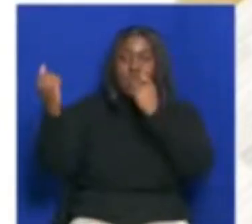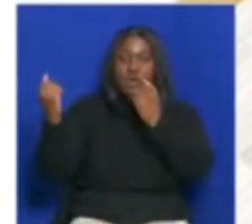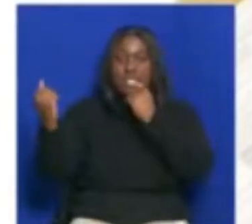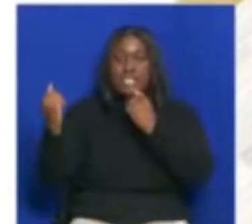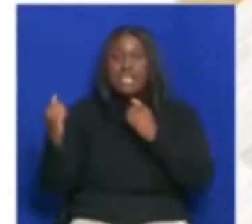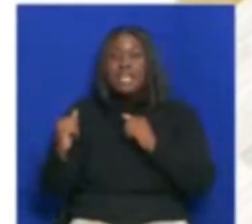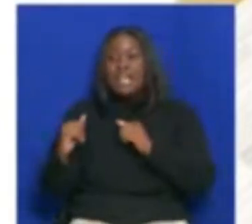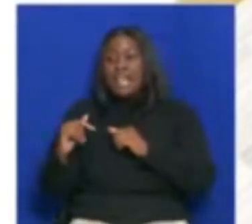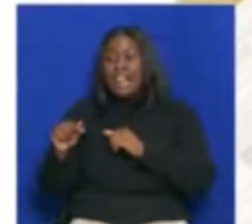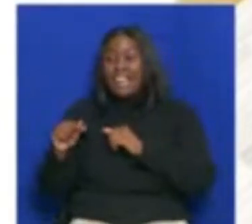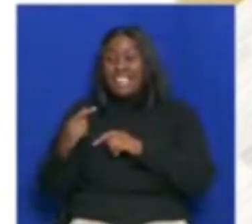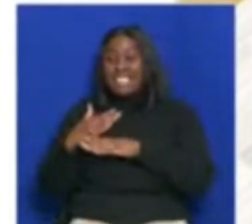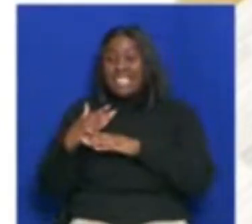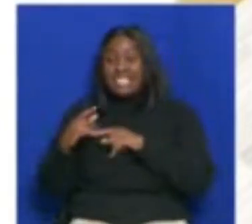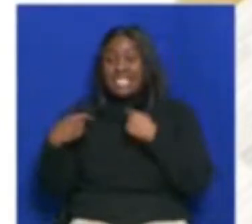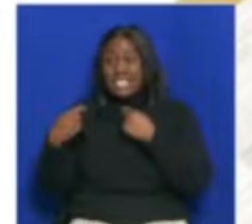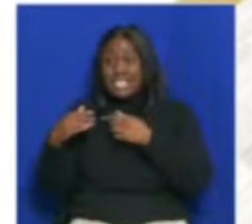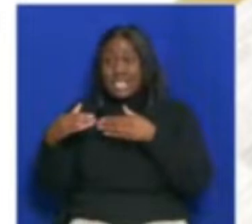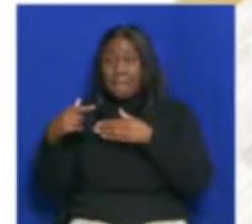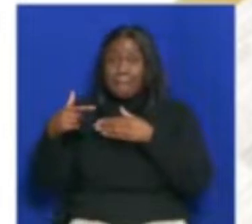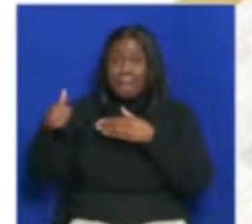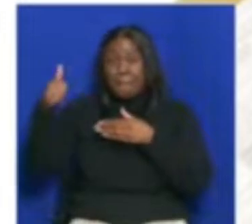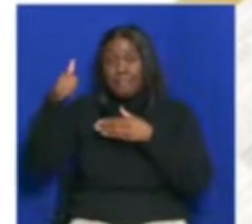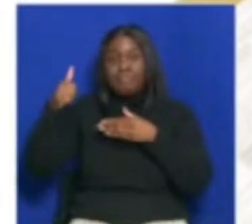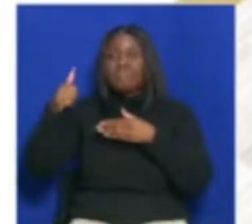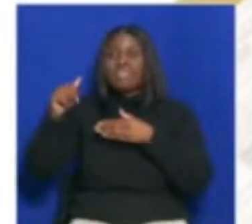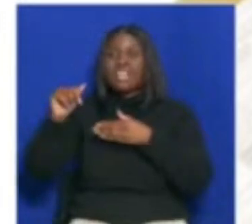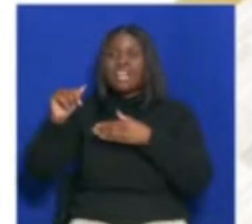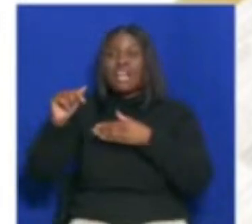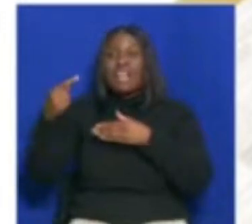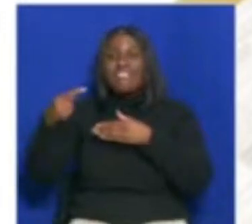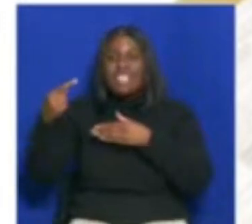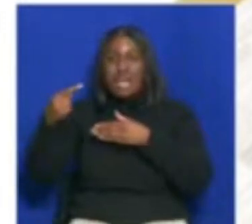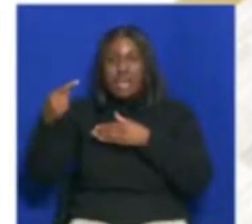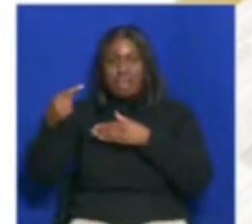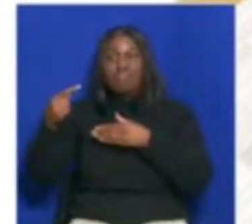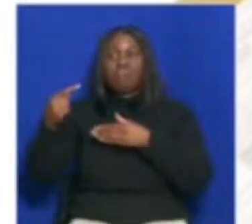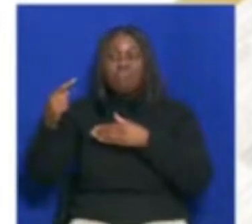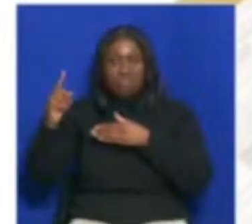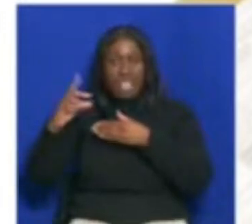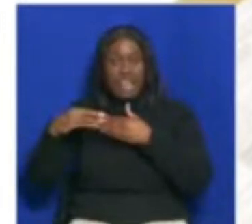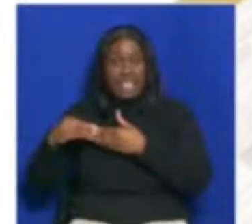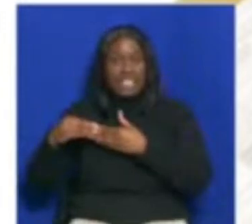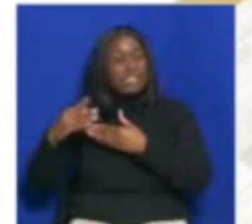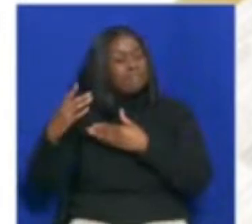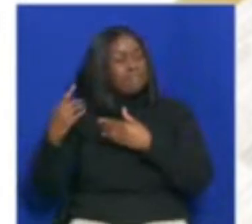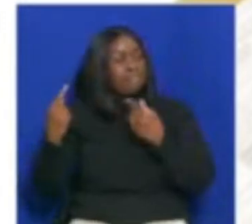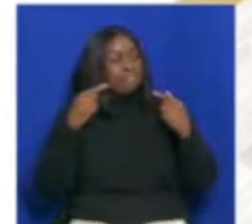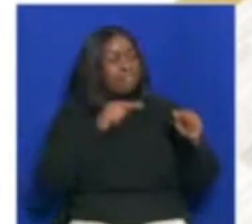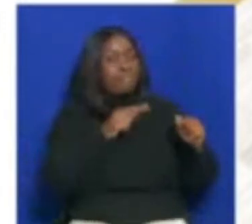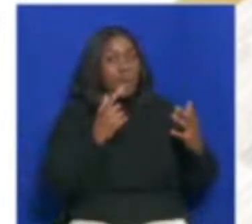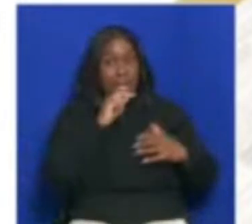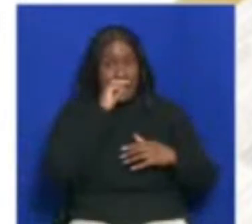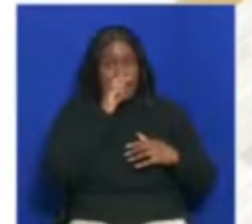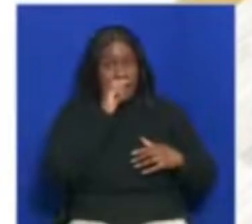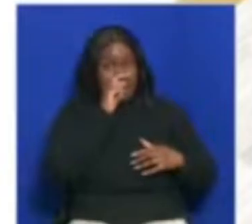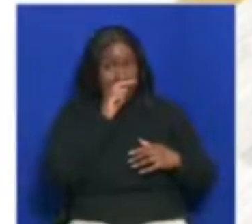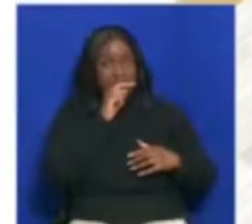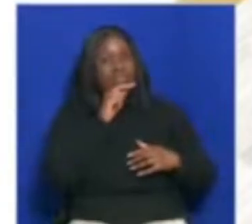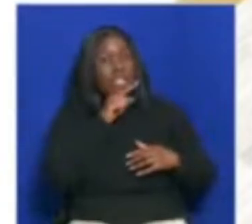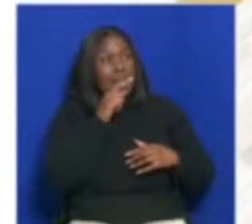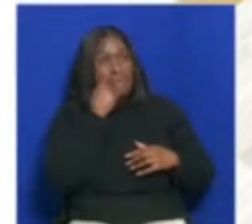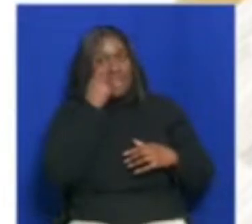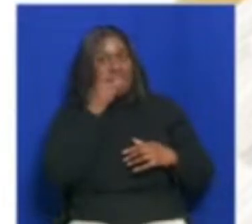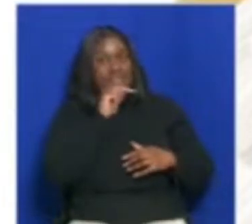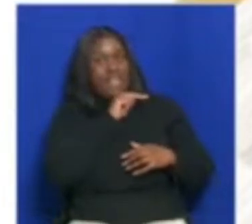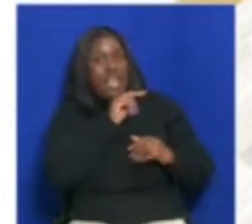Govender arrived at the flat in Morningside, Durban, where they believed Bevan Loftus was hiding. The task team